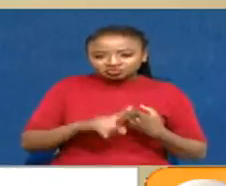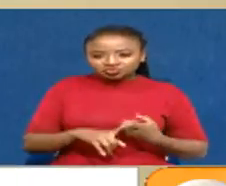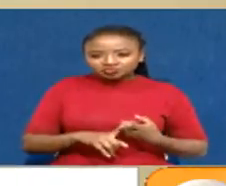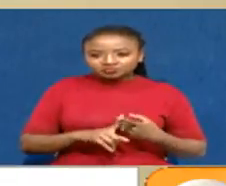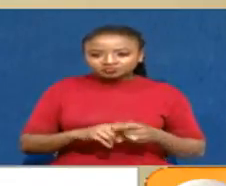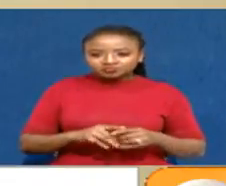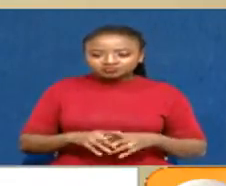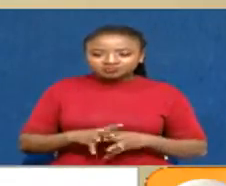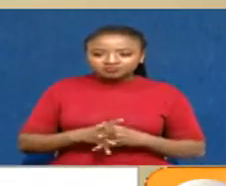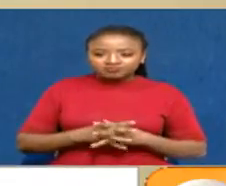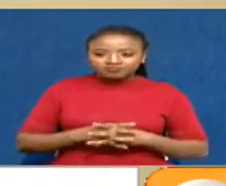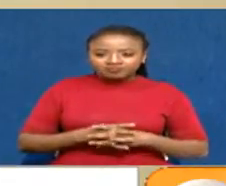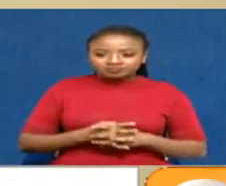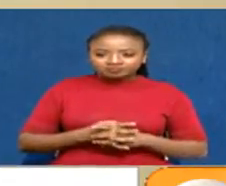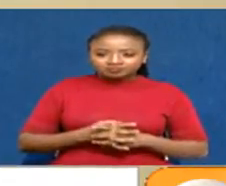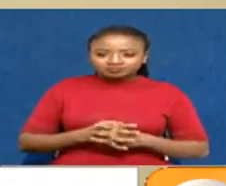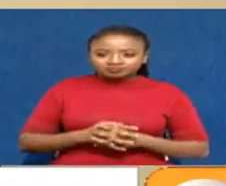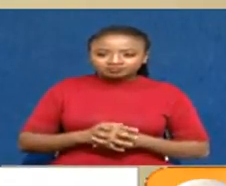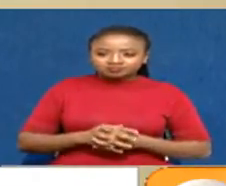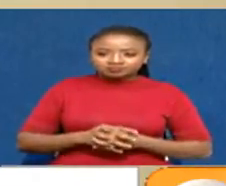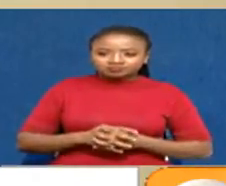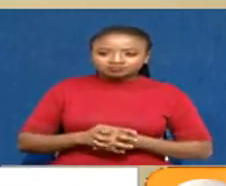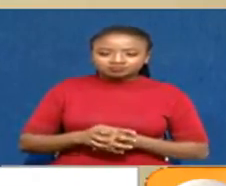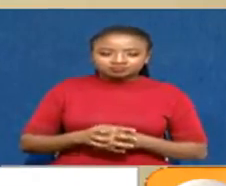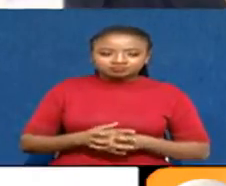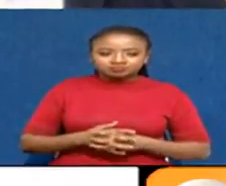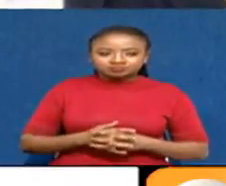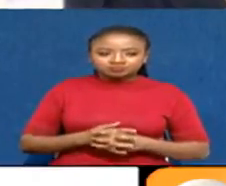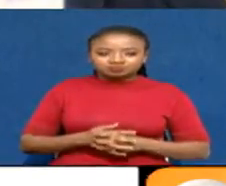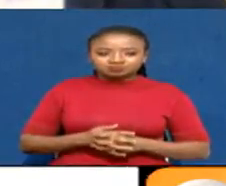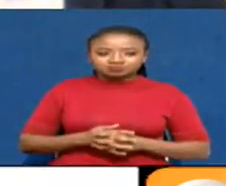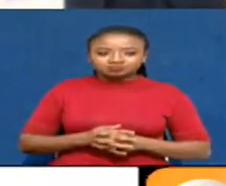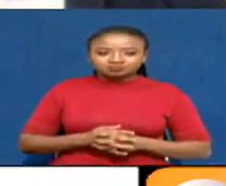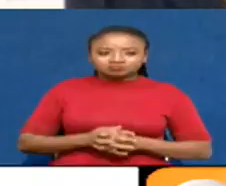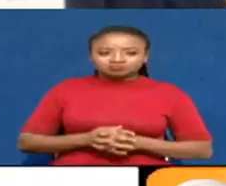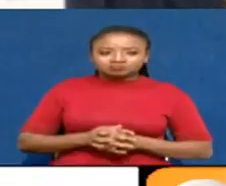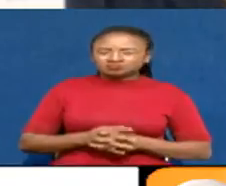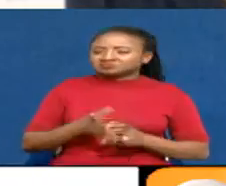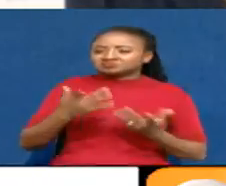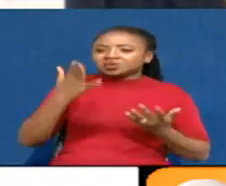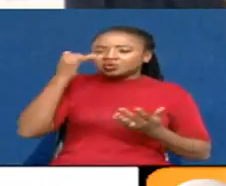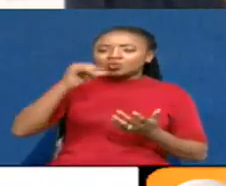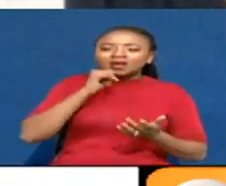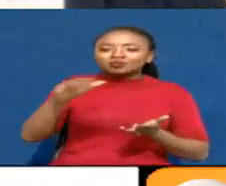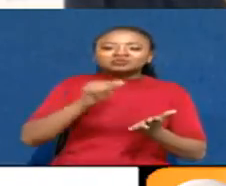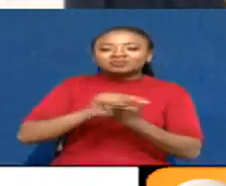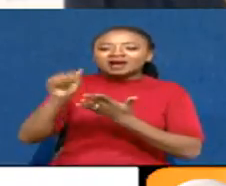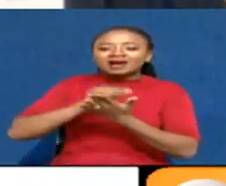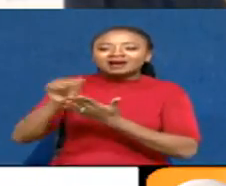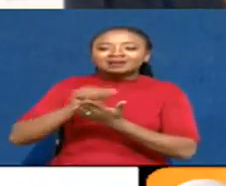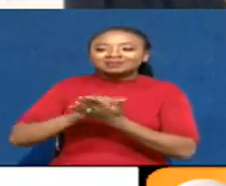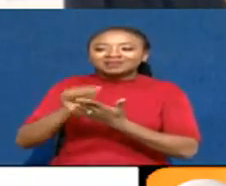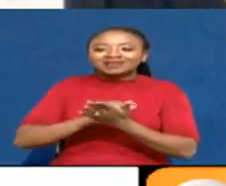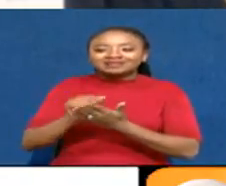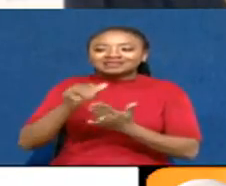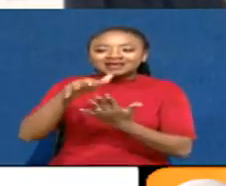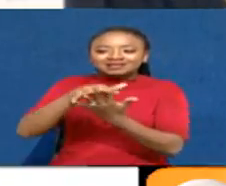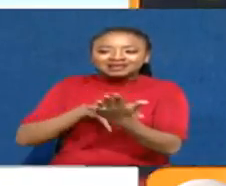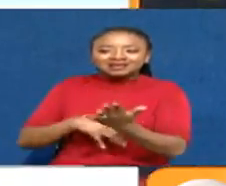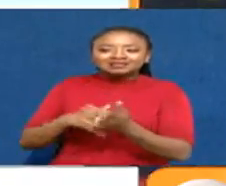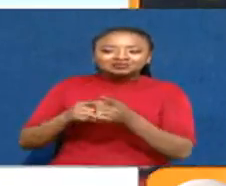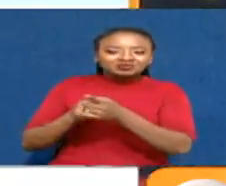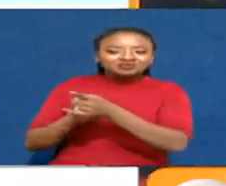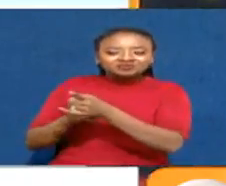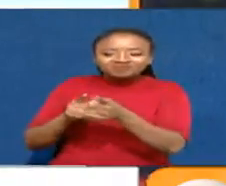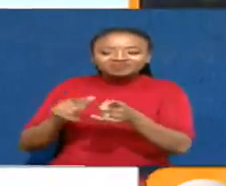better your knowledge is of the borrower, the easier it will be to collect. Okay. Kevin, why don't you just publish the list of these people you're calling the rogue lenders, so